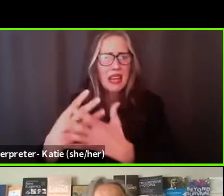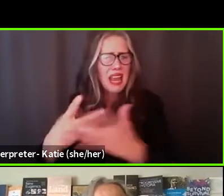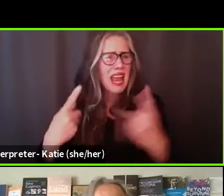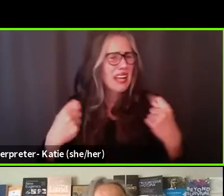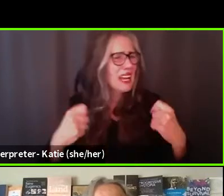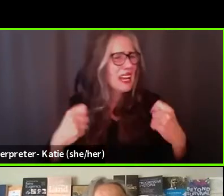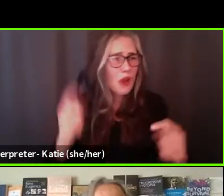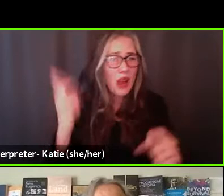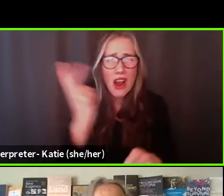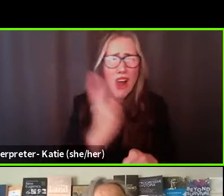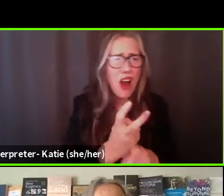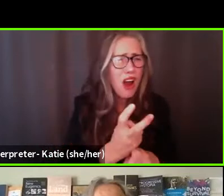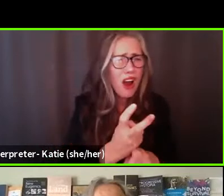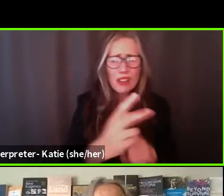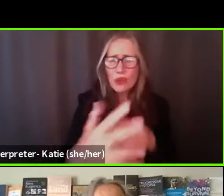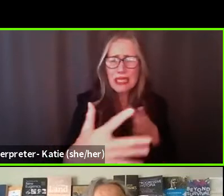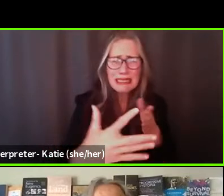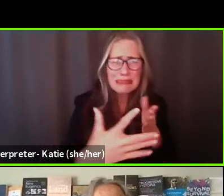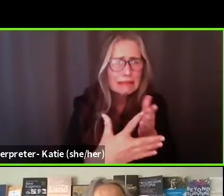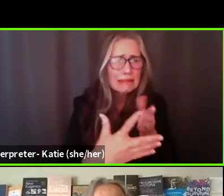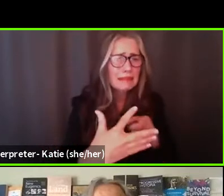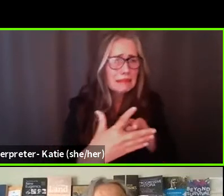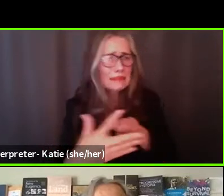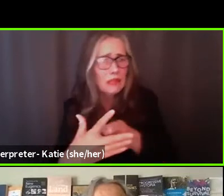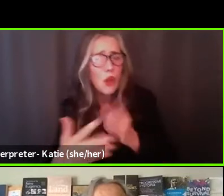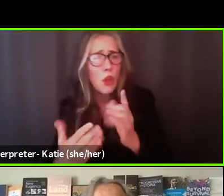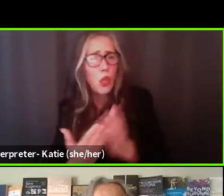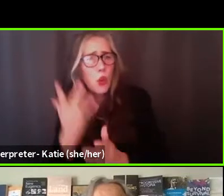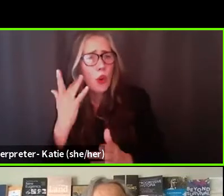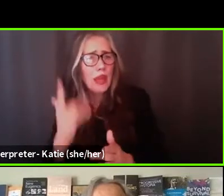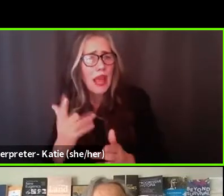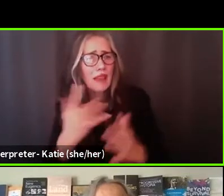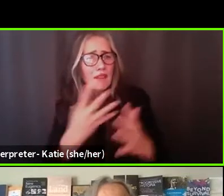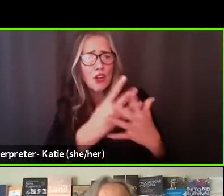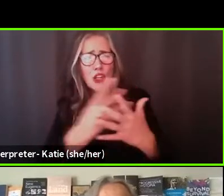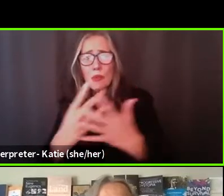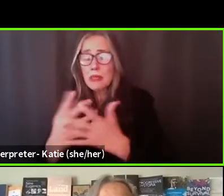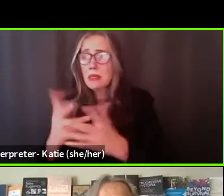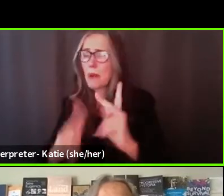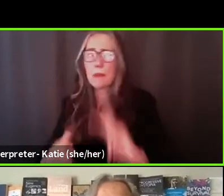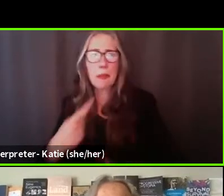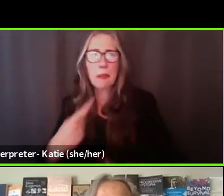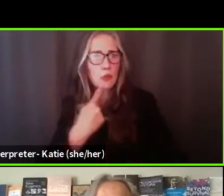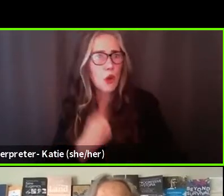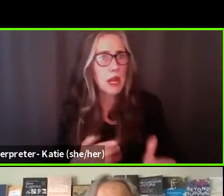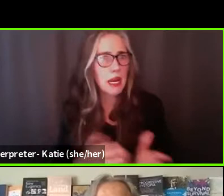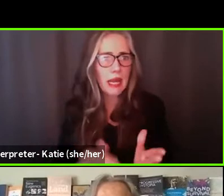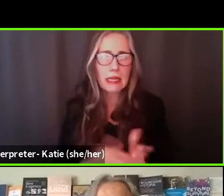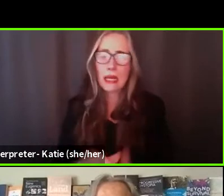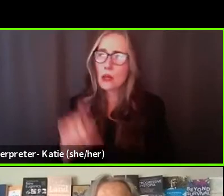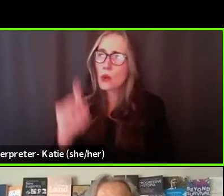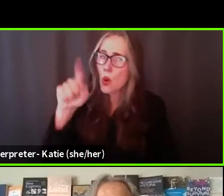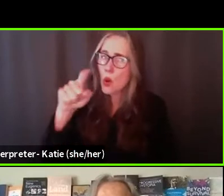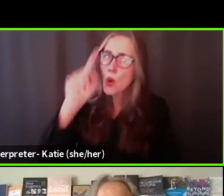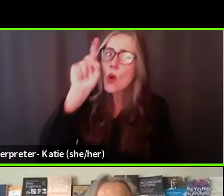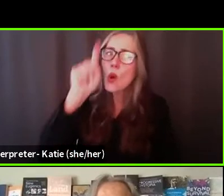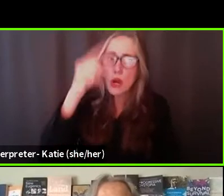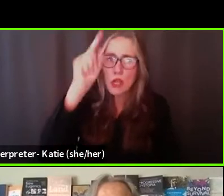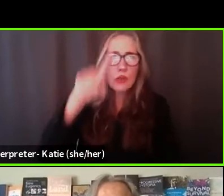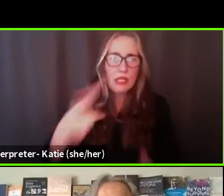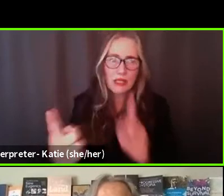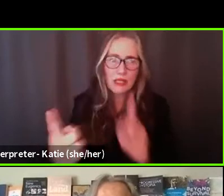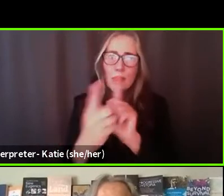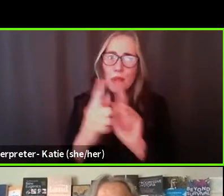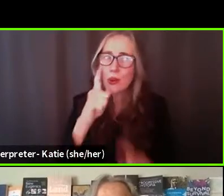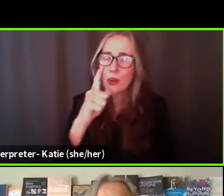california's women's prisons and people over and over again said you had to meet you have to meet theresa martinez you have to meet theresa martinez i wrote